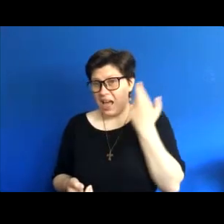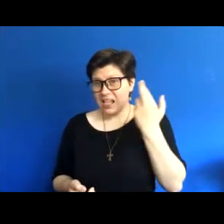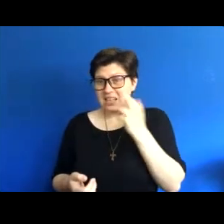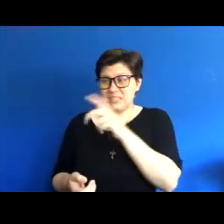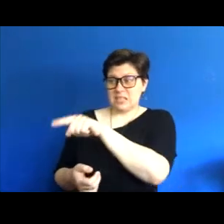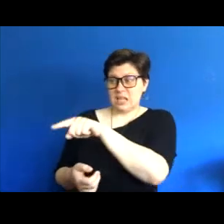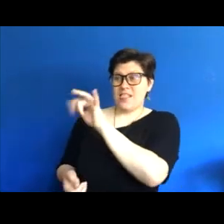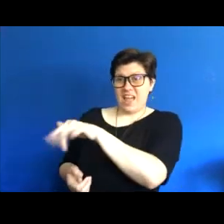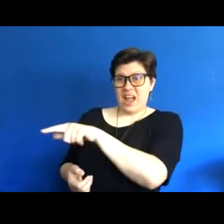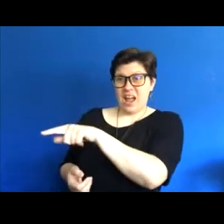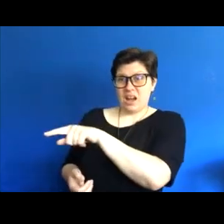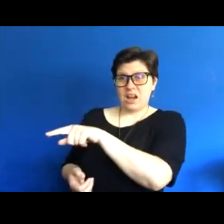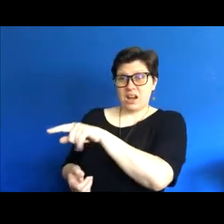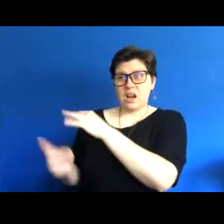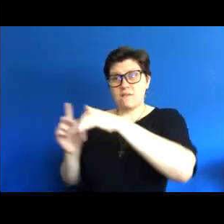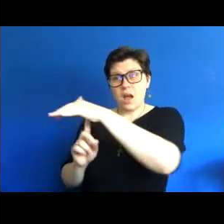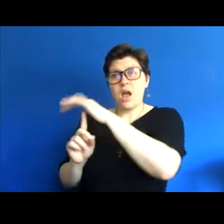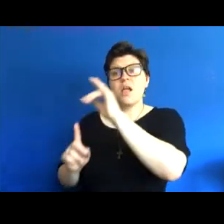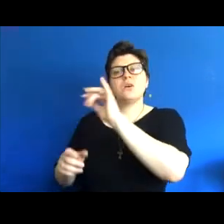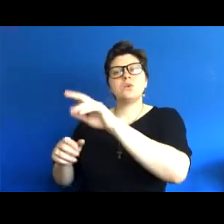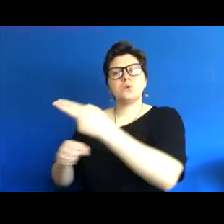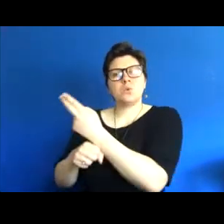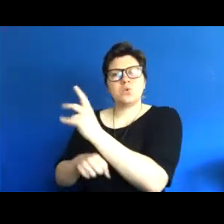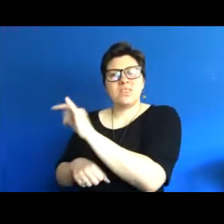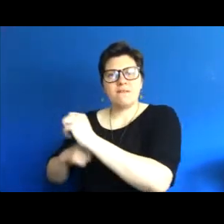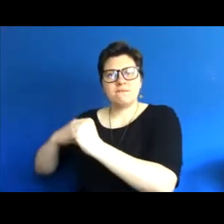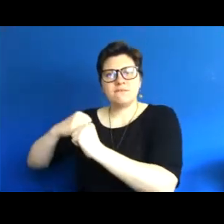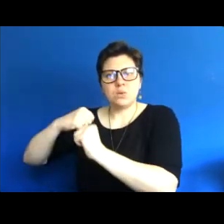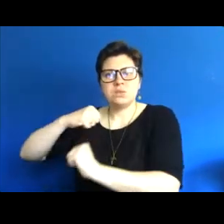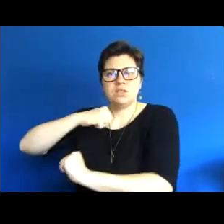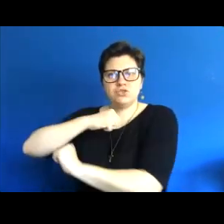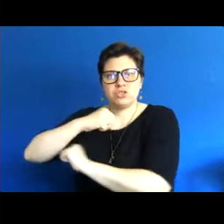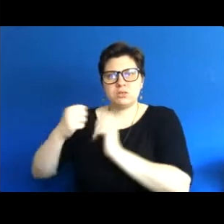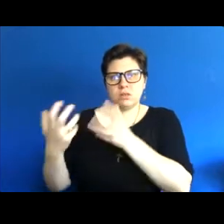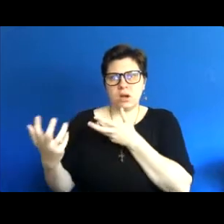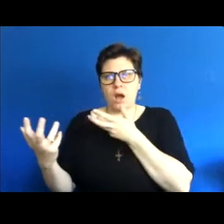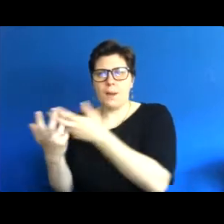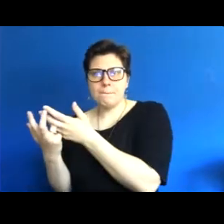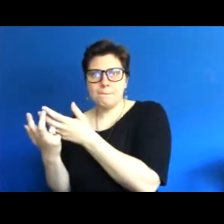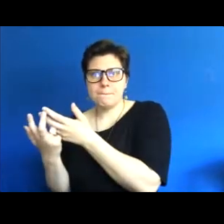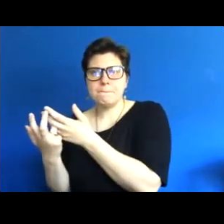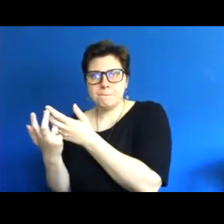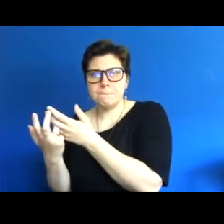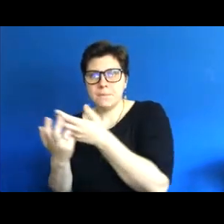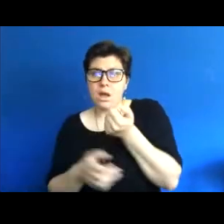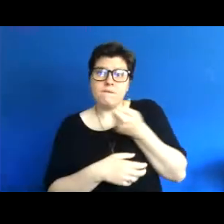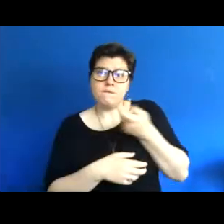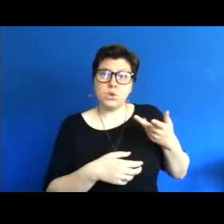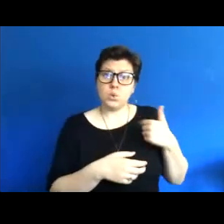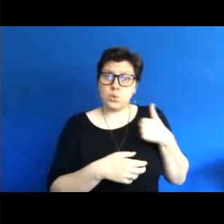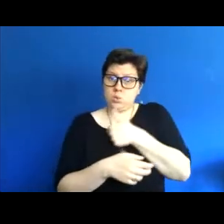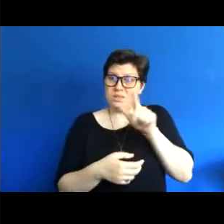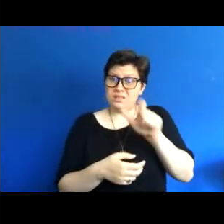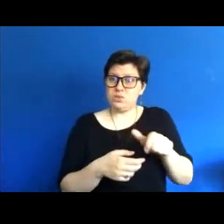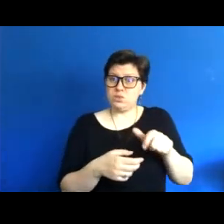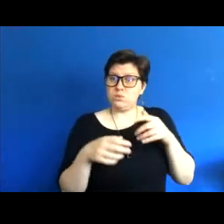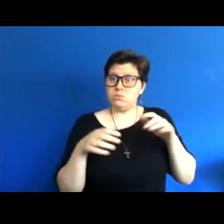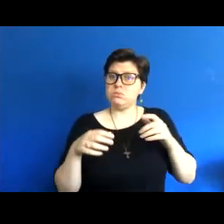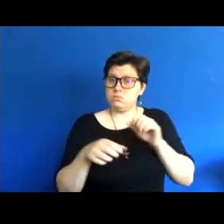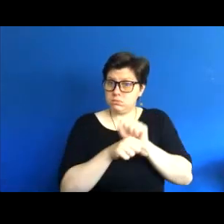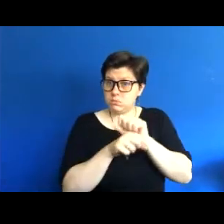those realities as the foundation with which we adapt and customize, there are a couple of elements that we need to employ. First